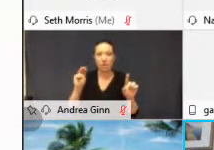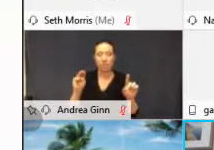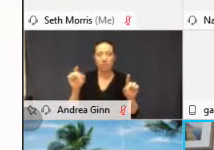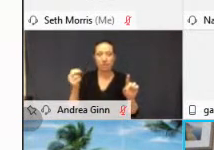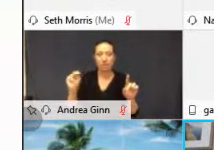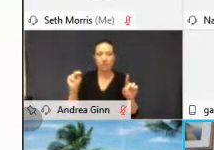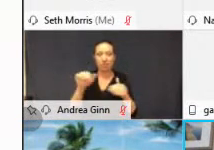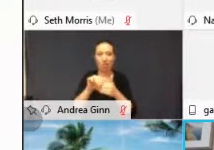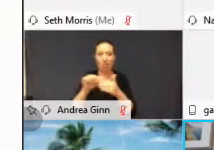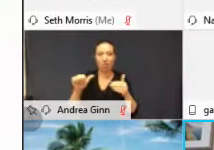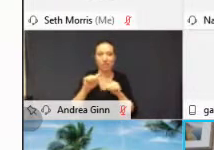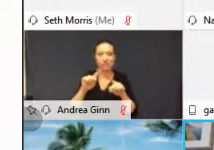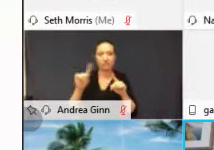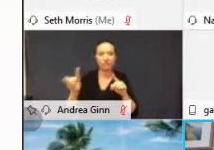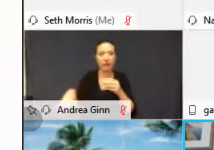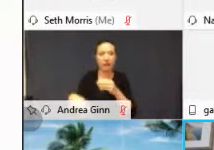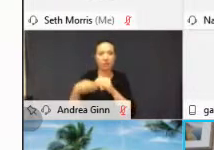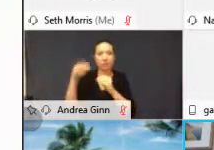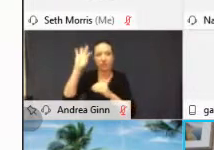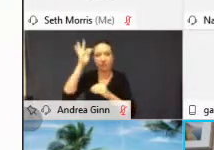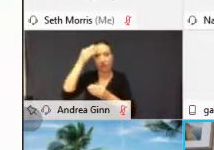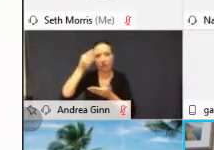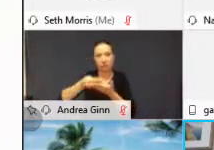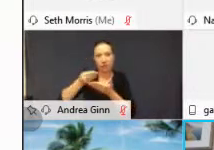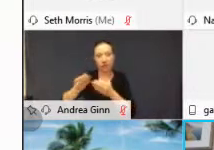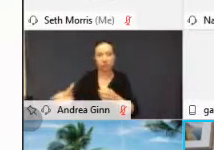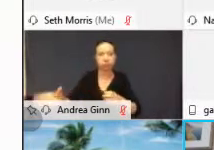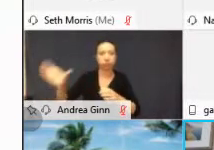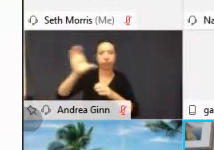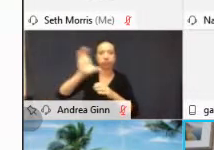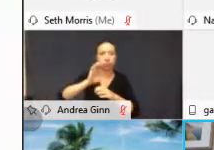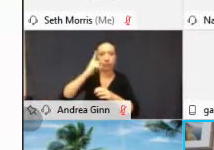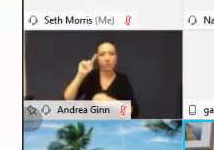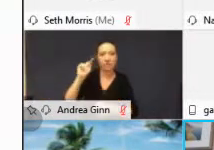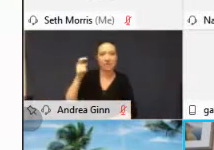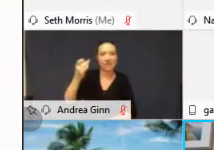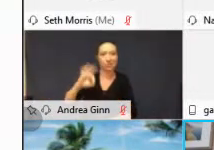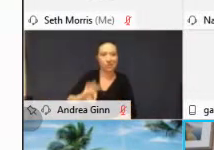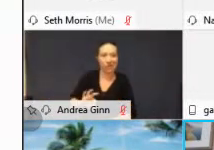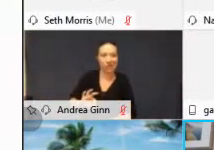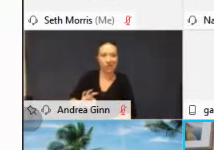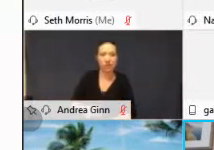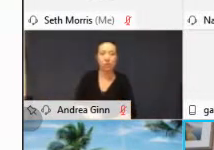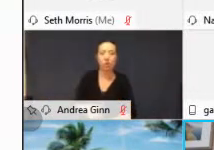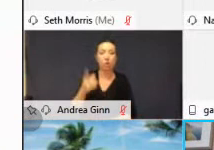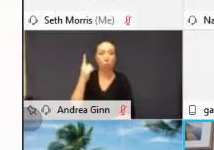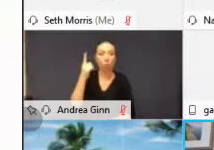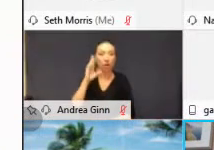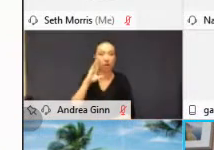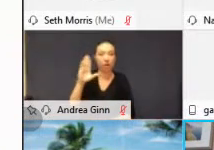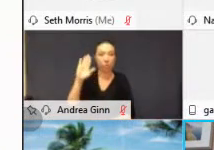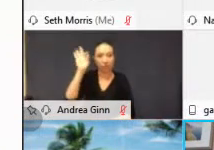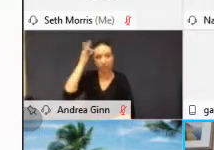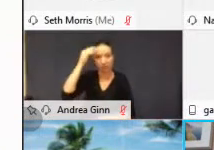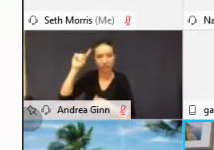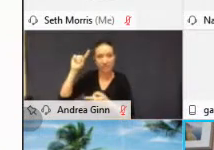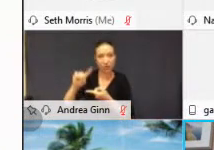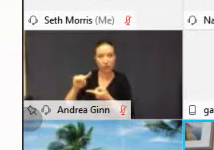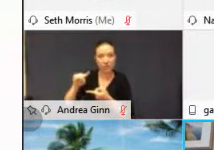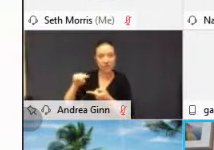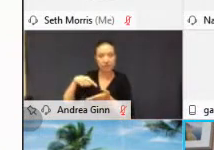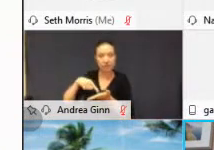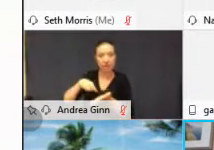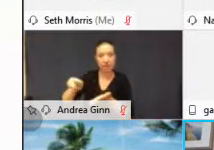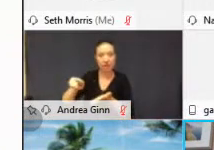additional federal spending on tax credits. The only one that would see A decrease in spending is the basic health